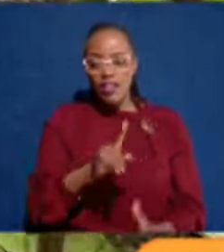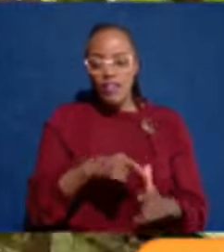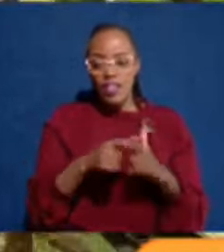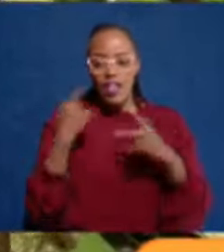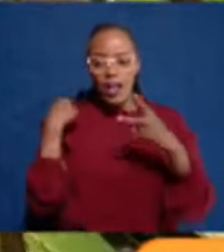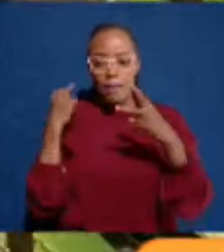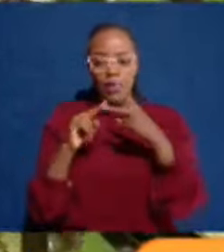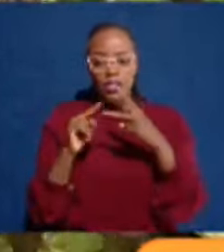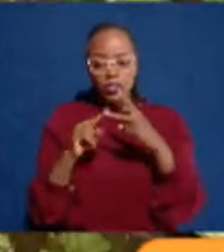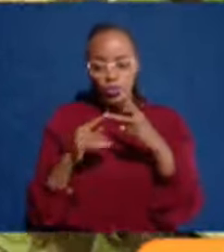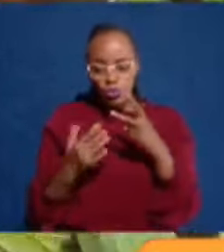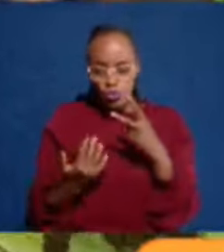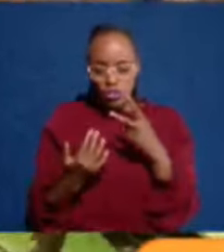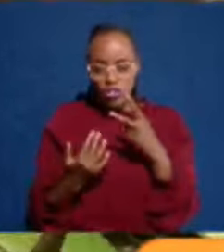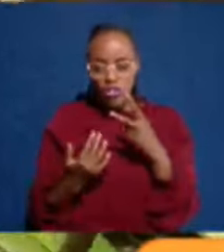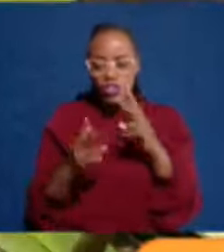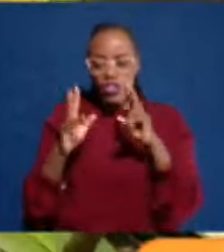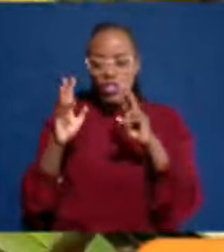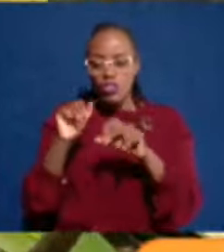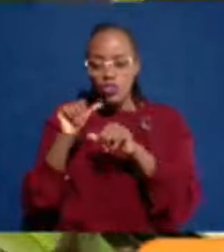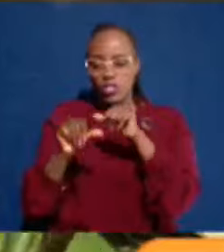Secondly,